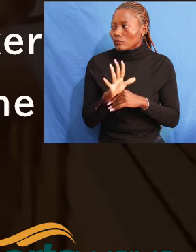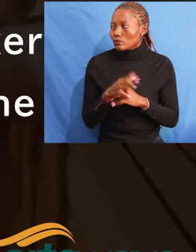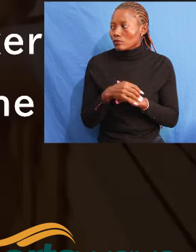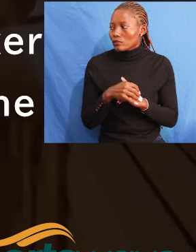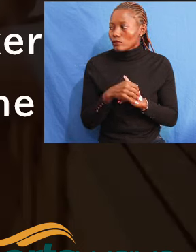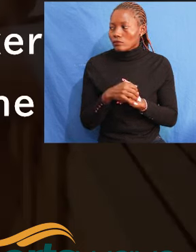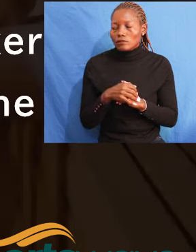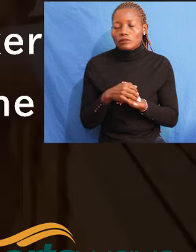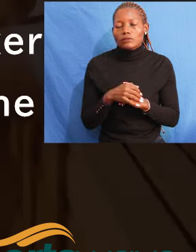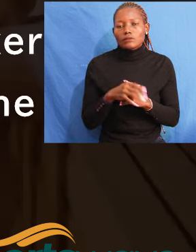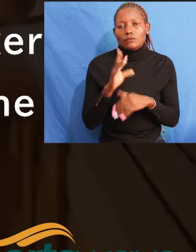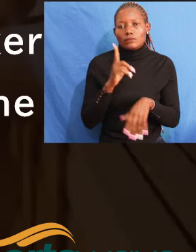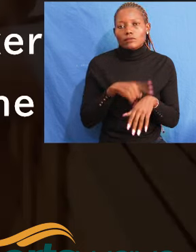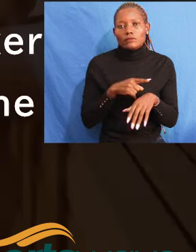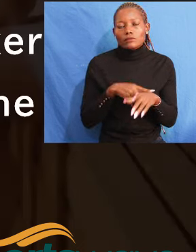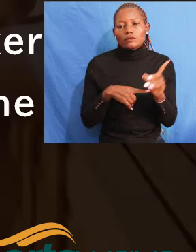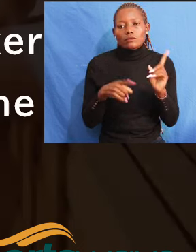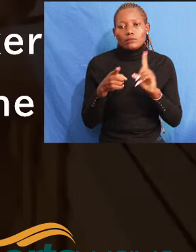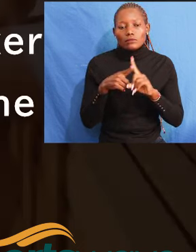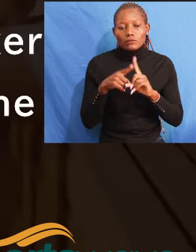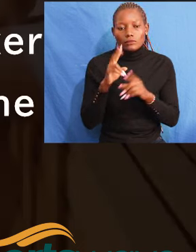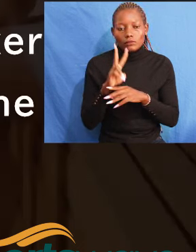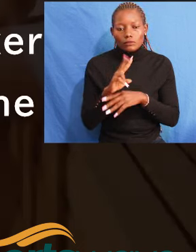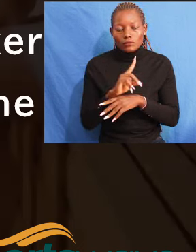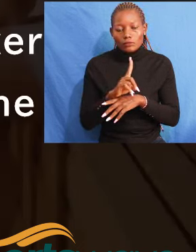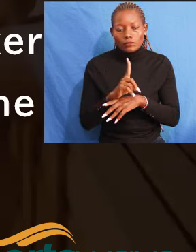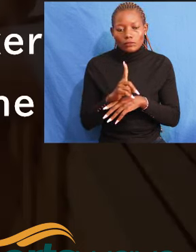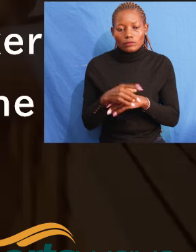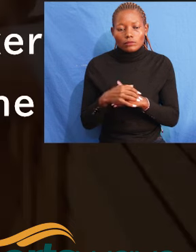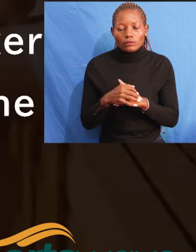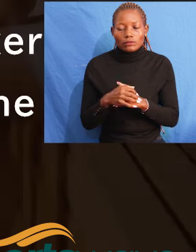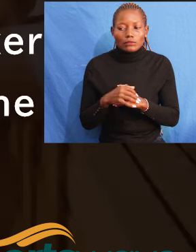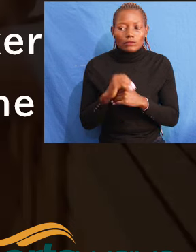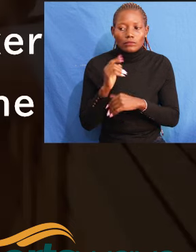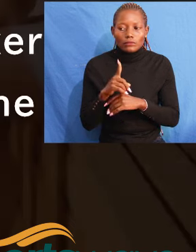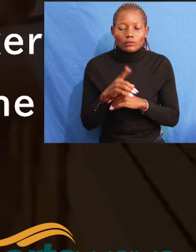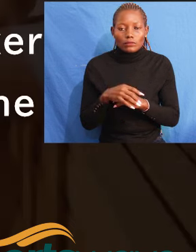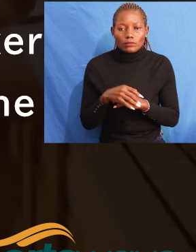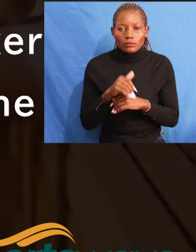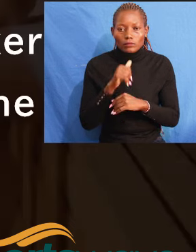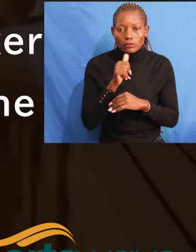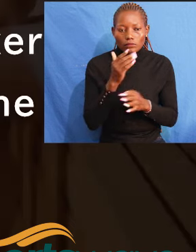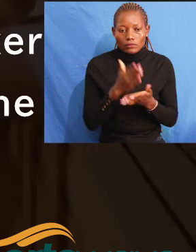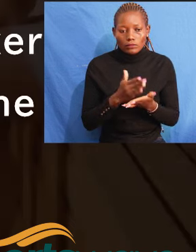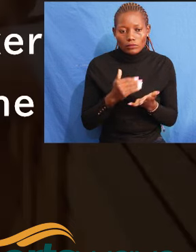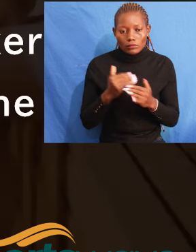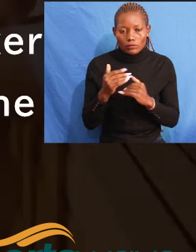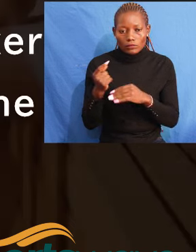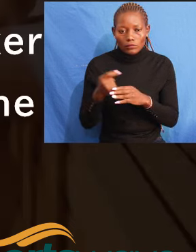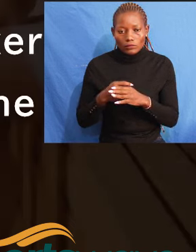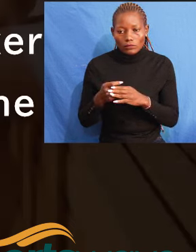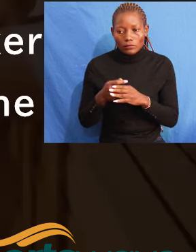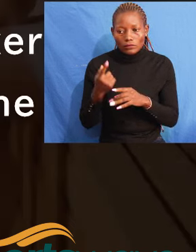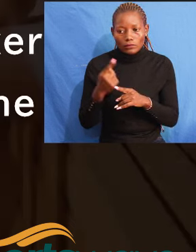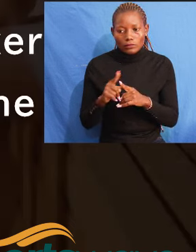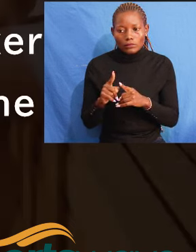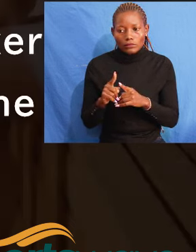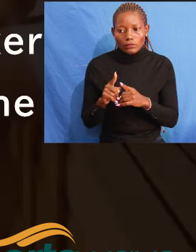times 2 minutes by 2 minutes. And you should take it not right after the training, but